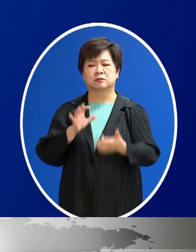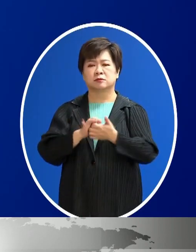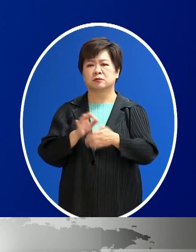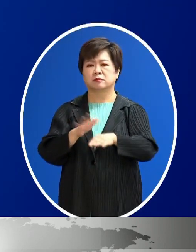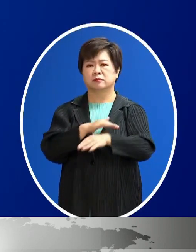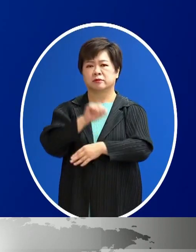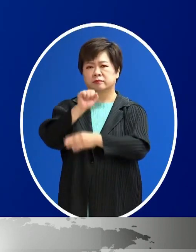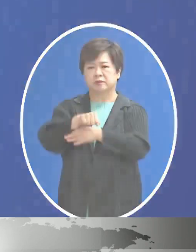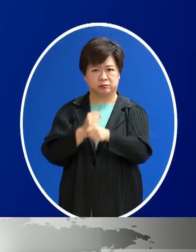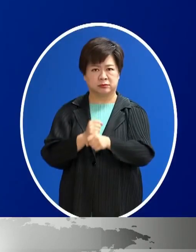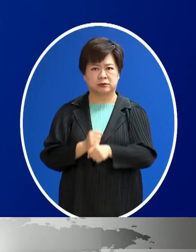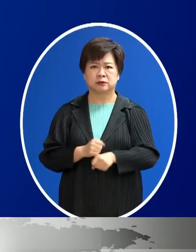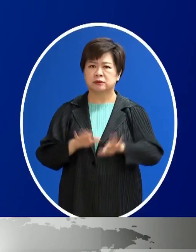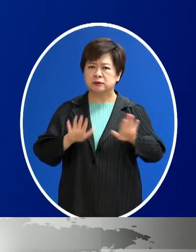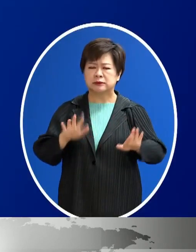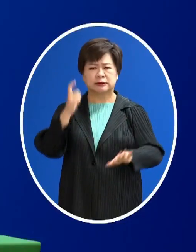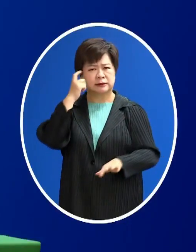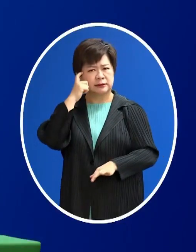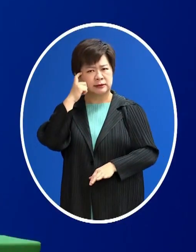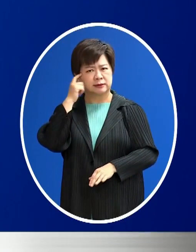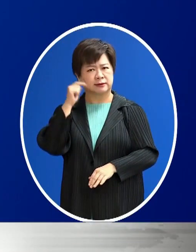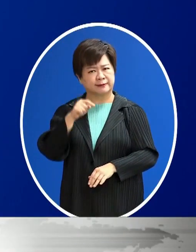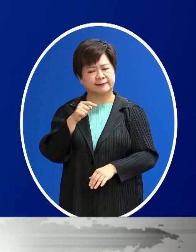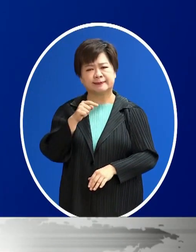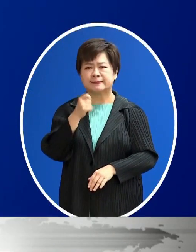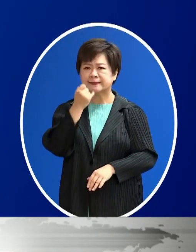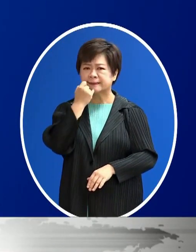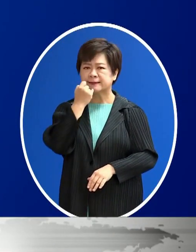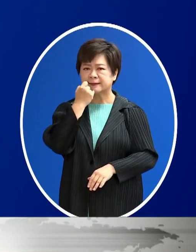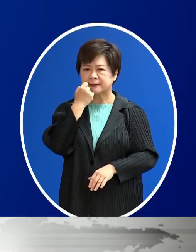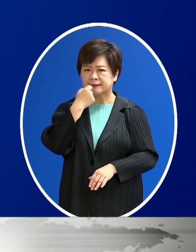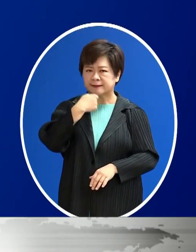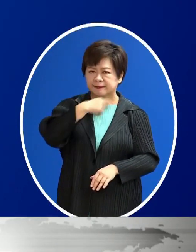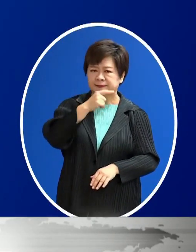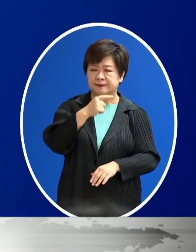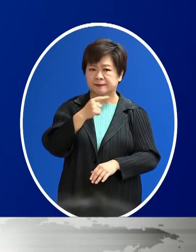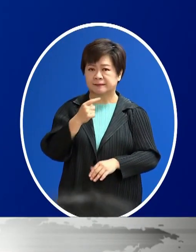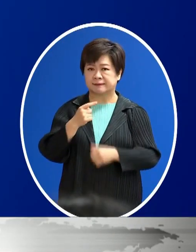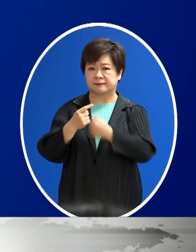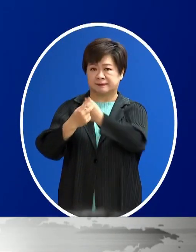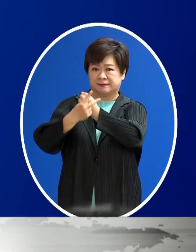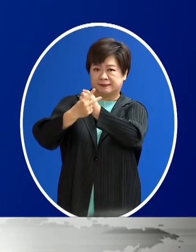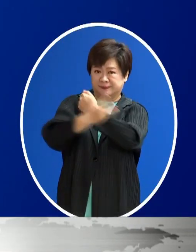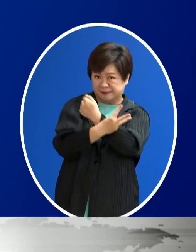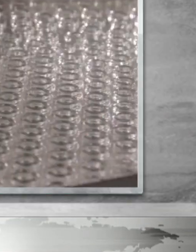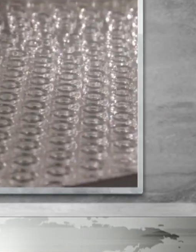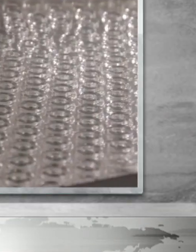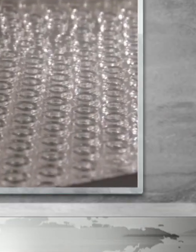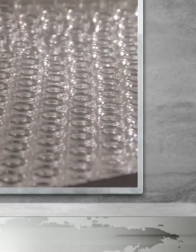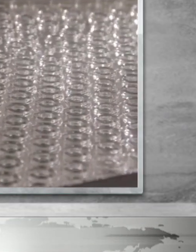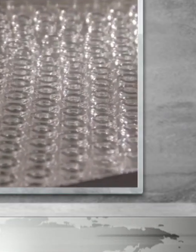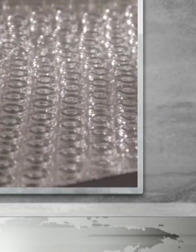granted for mass production. The company may still continue and carry out phase 3 clinical trials.